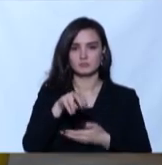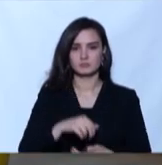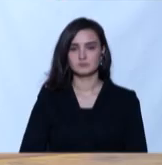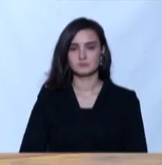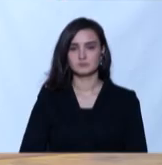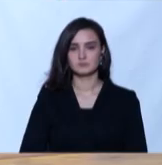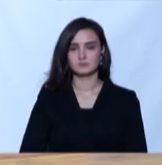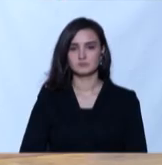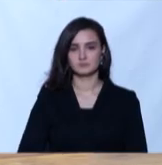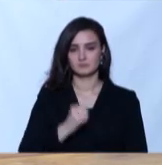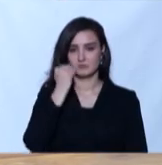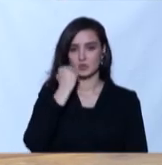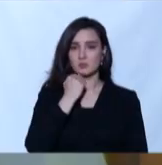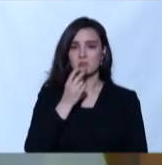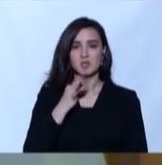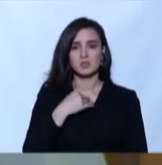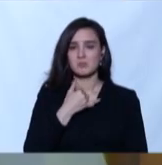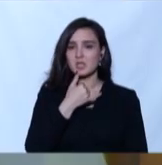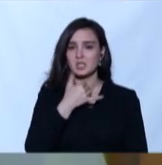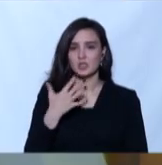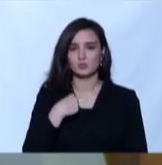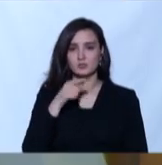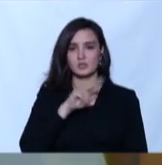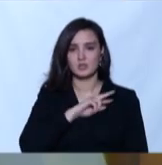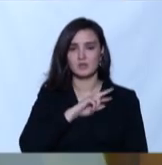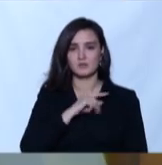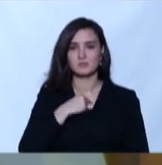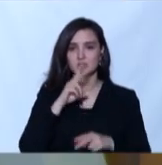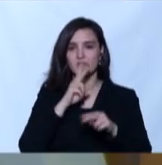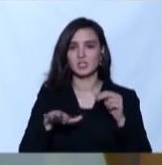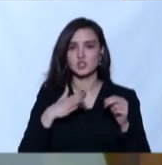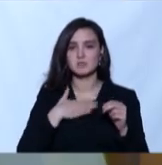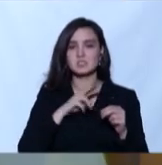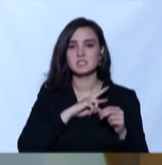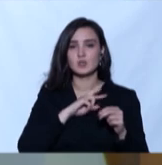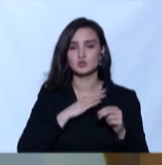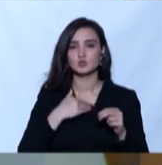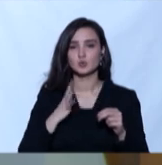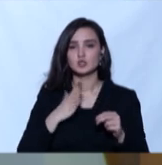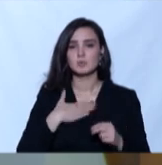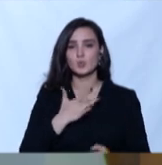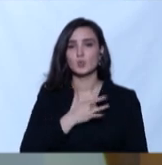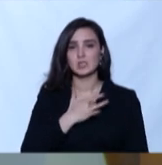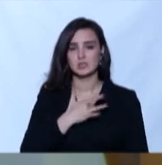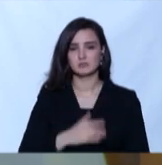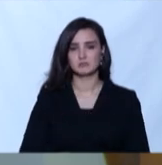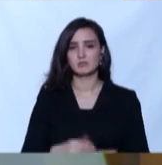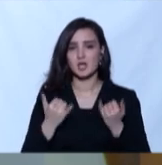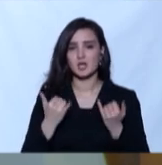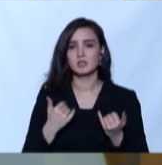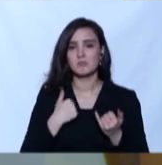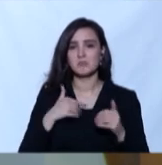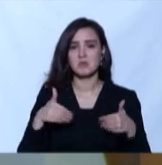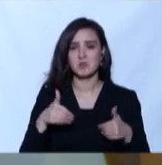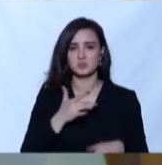He said, "Thank you, dear, but I cannot love. I lost the love of my life. She was my heart. Now I have